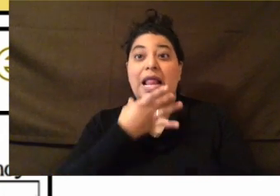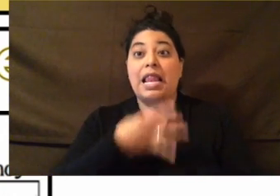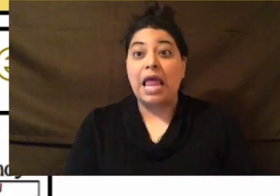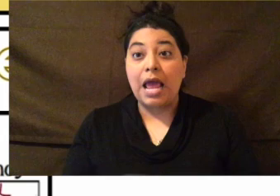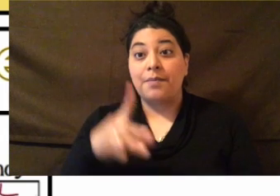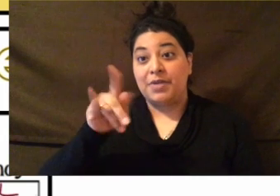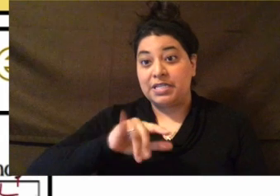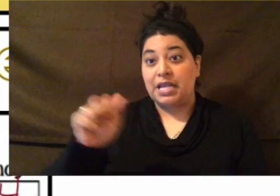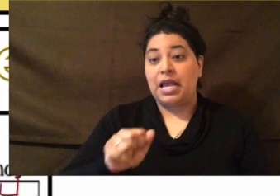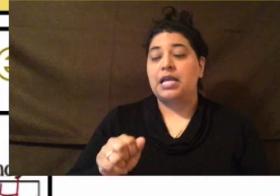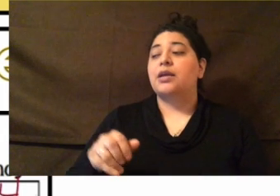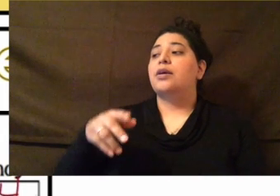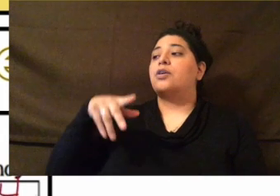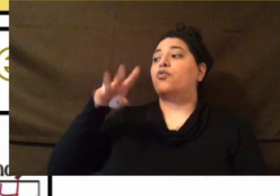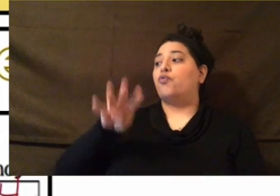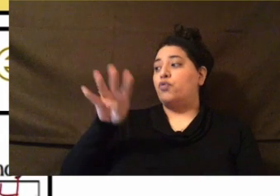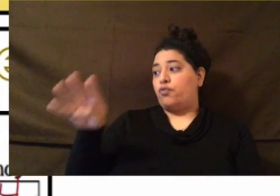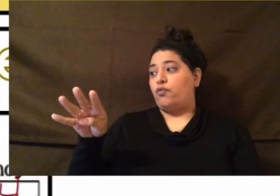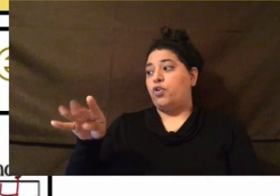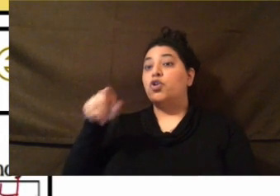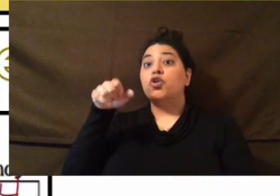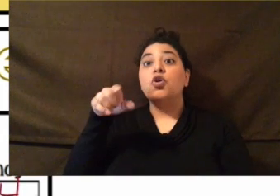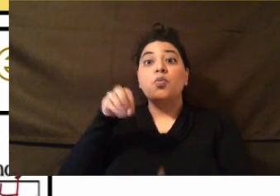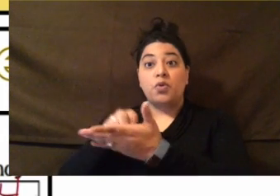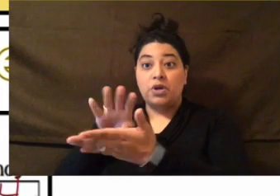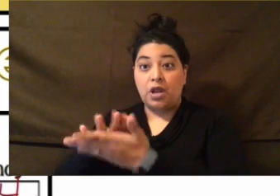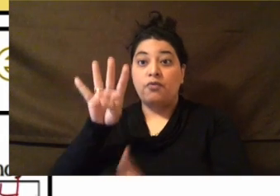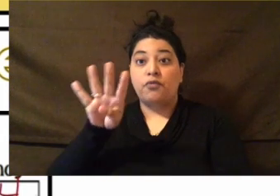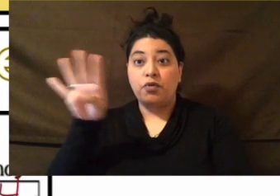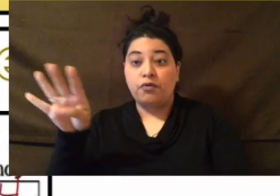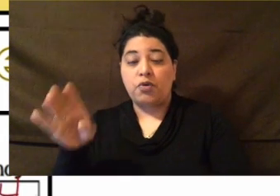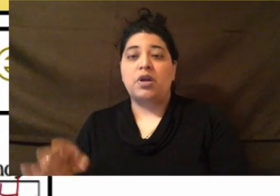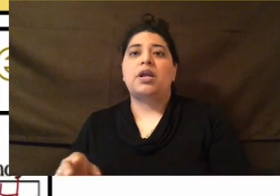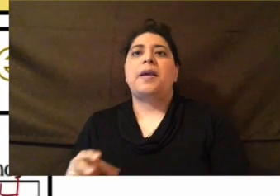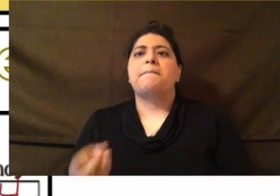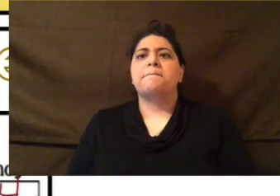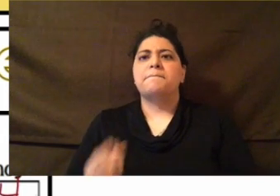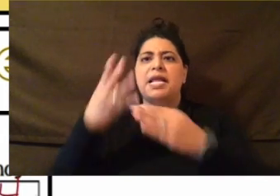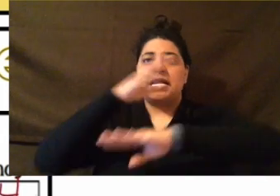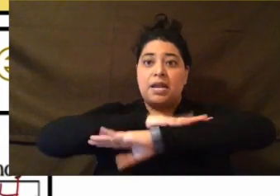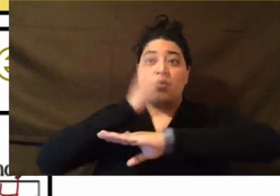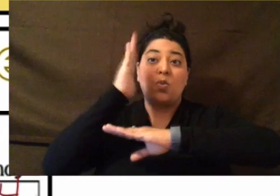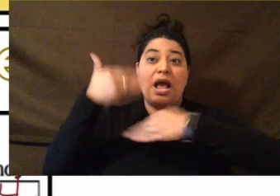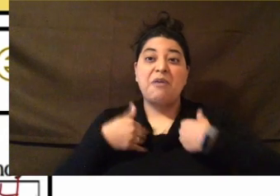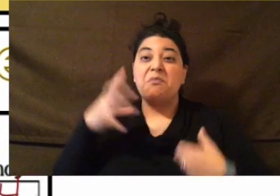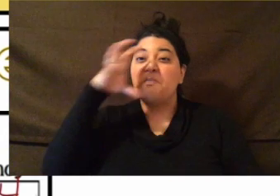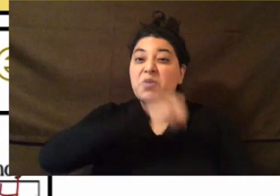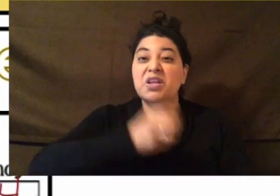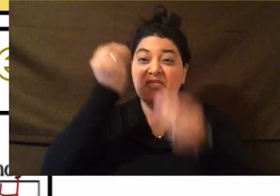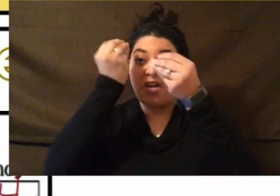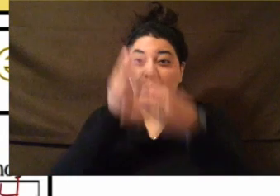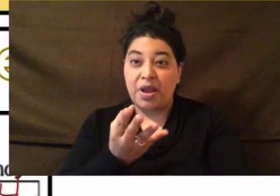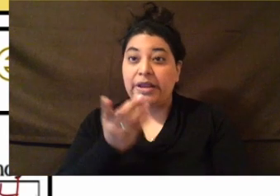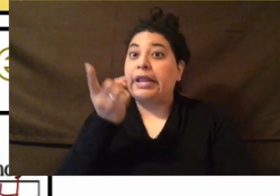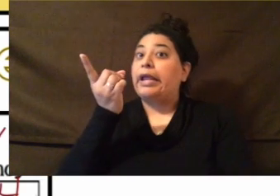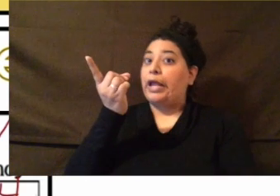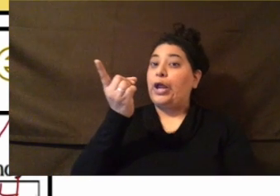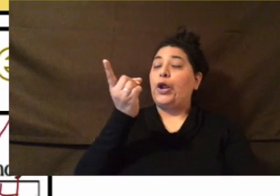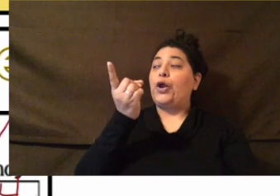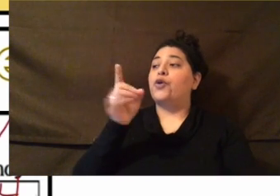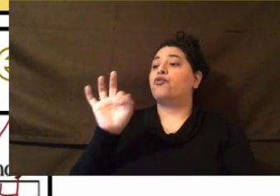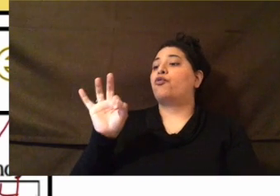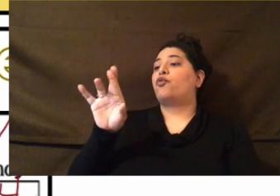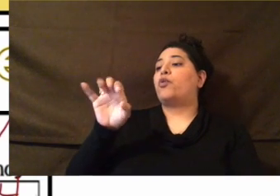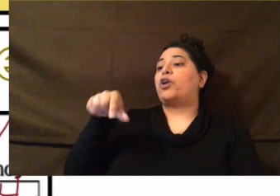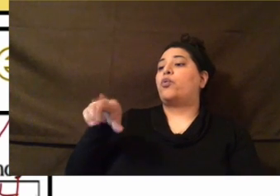and you list your frequency in the box. Now on many tables, you'll have missing information. In this case, your frequency is what's